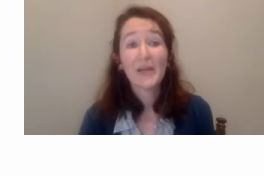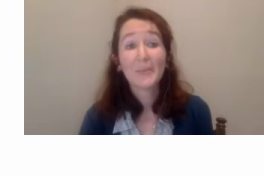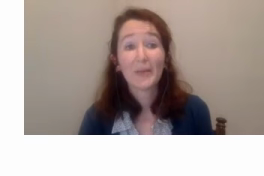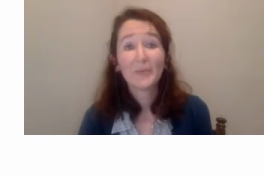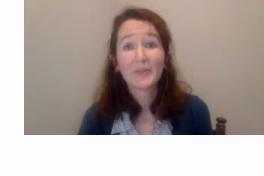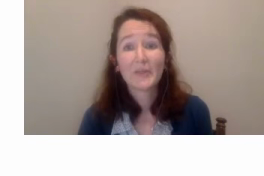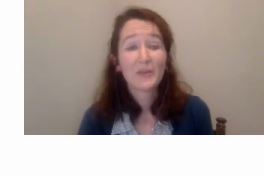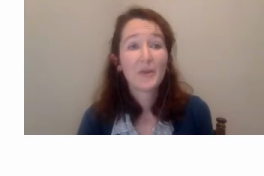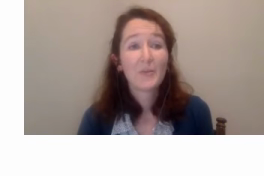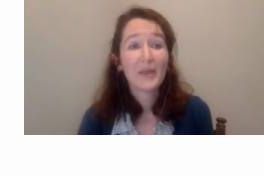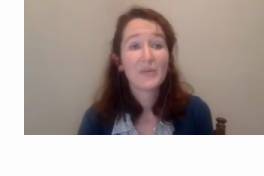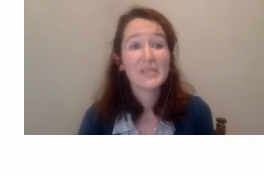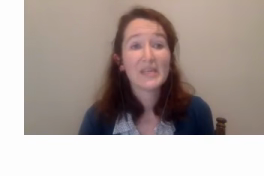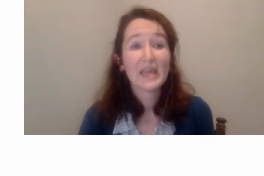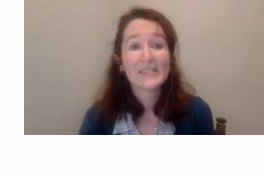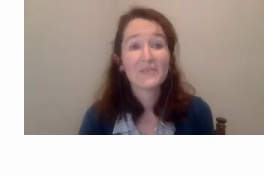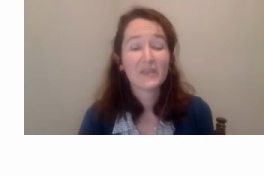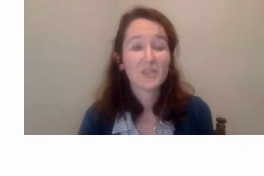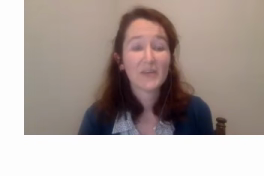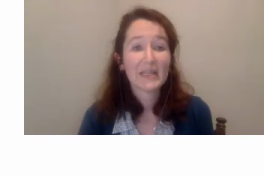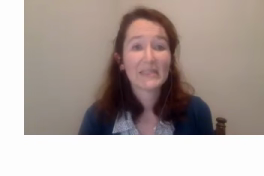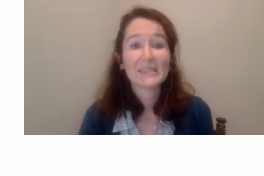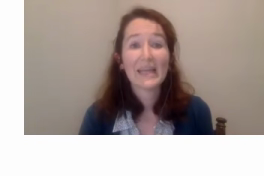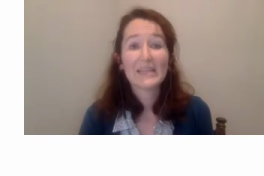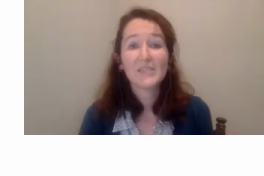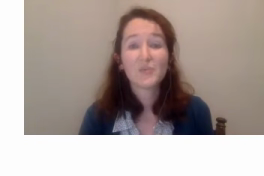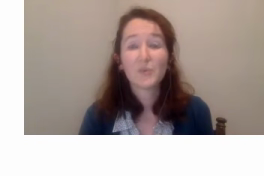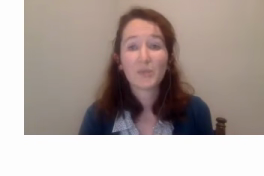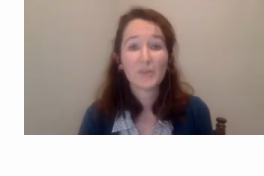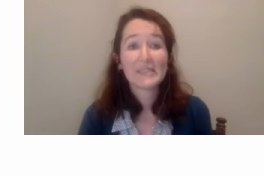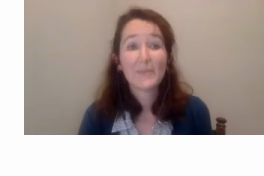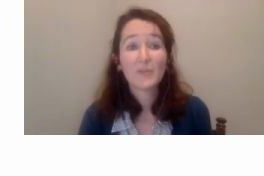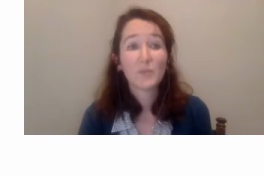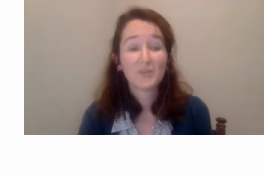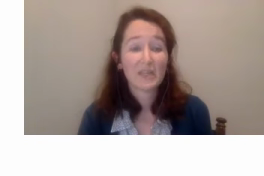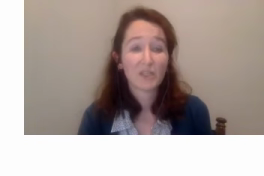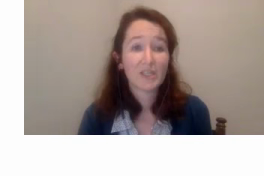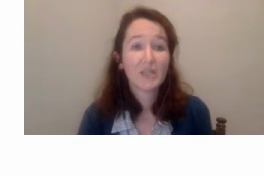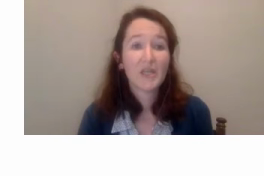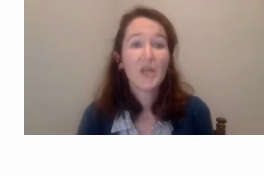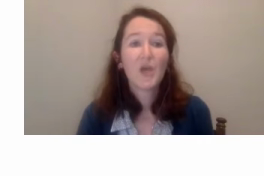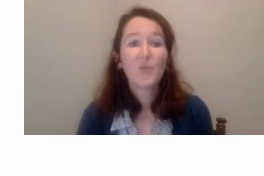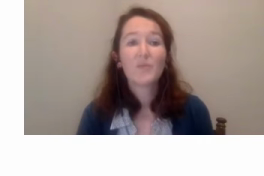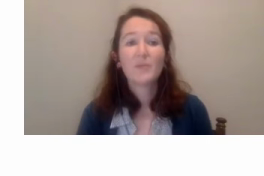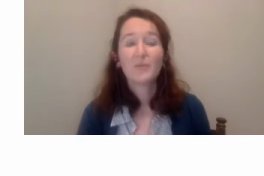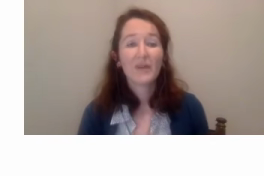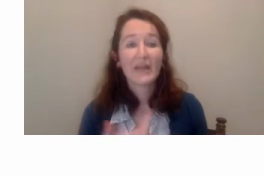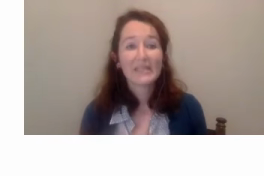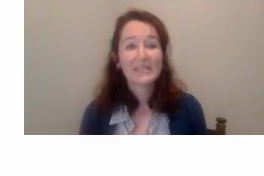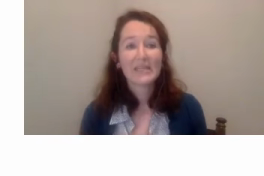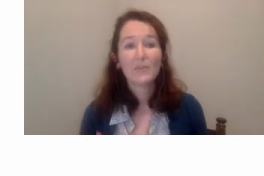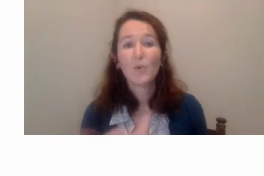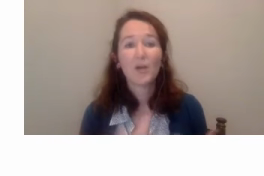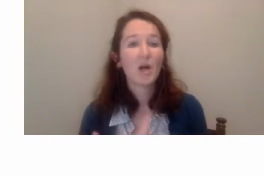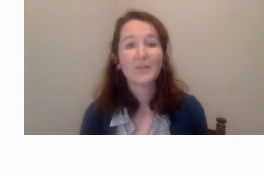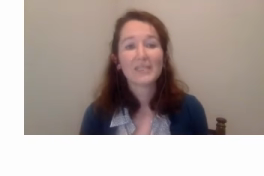So to wrap up, by using ASL fingerspelling as the lens through which we examined word reduction, we've been